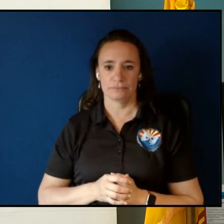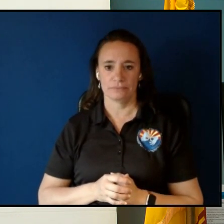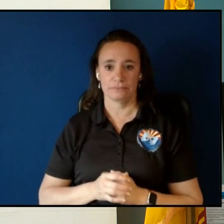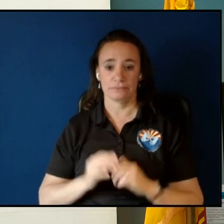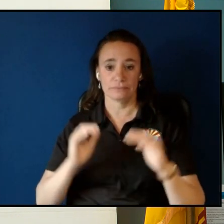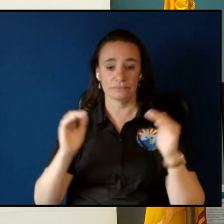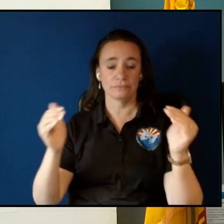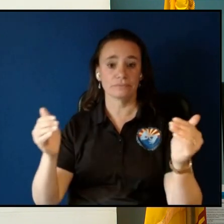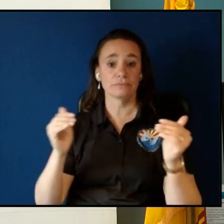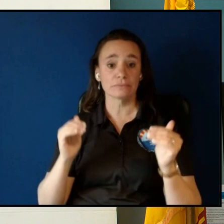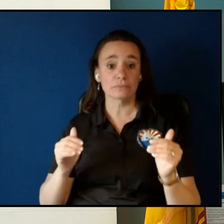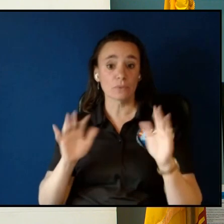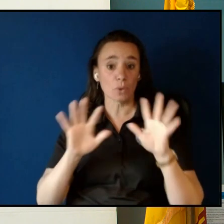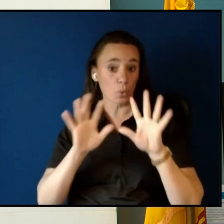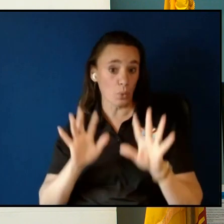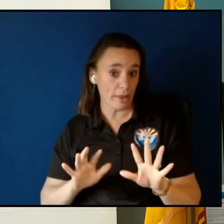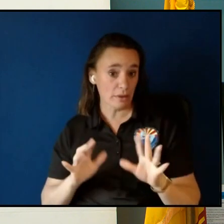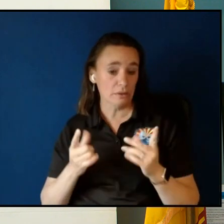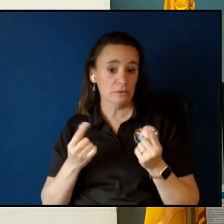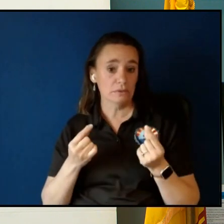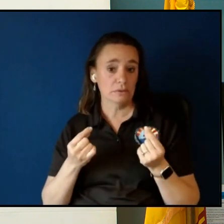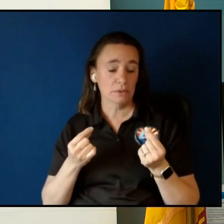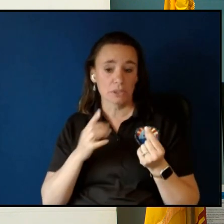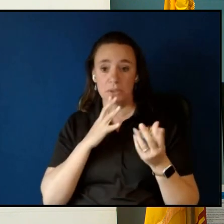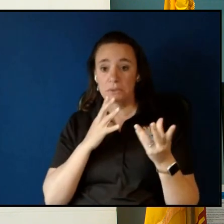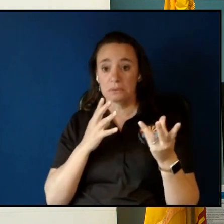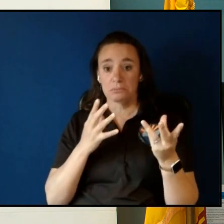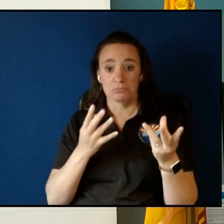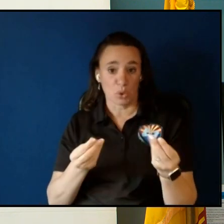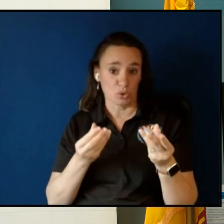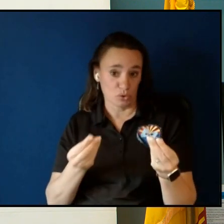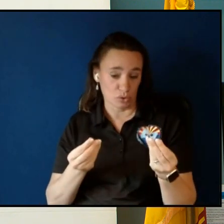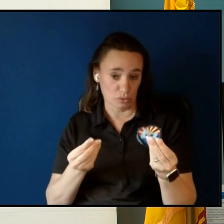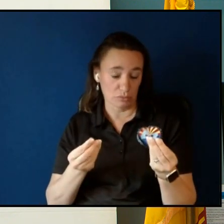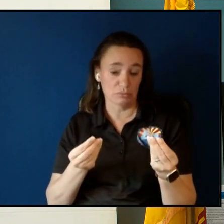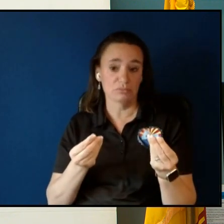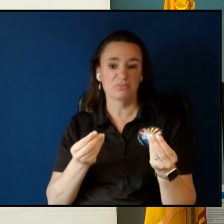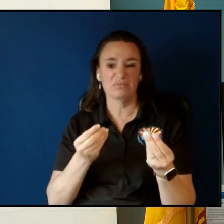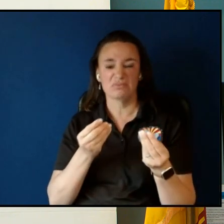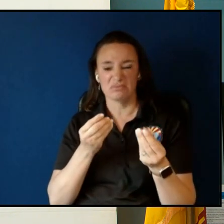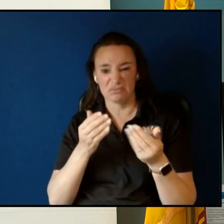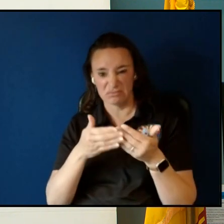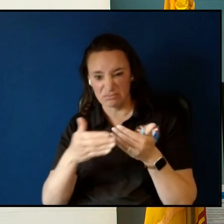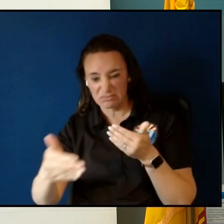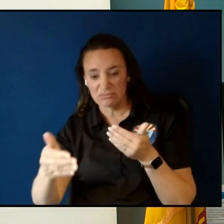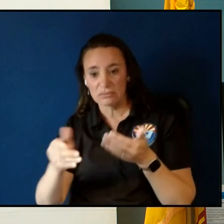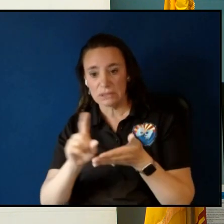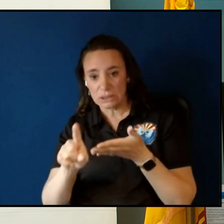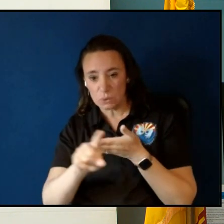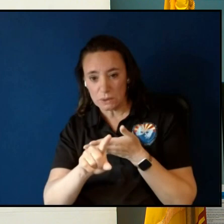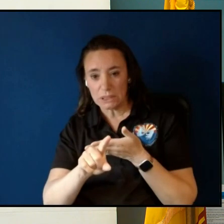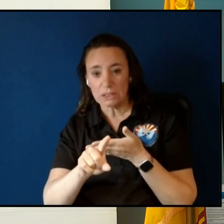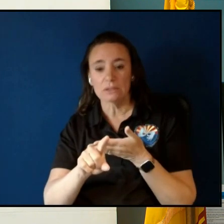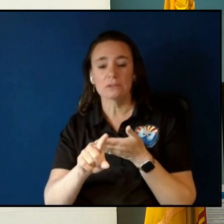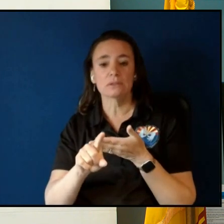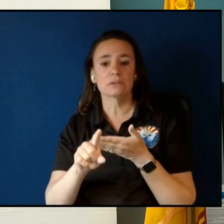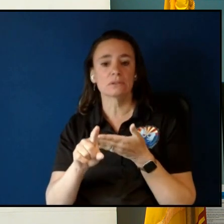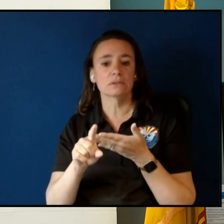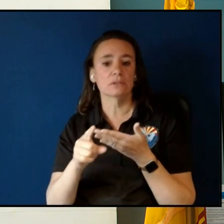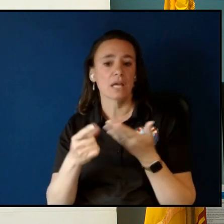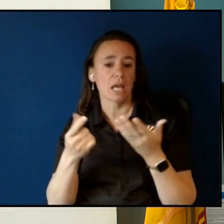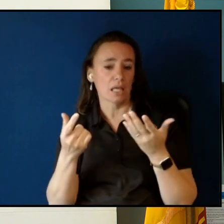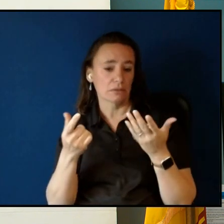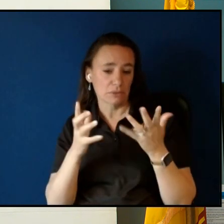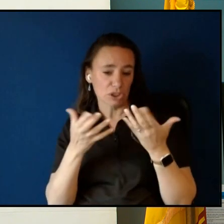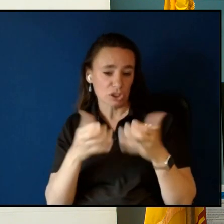So here's our moisture trend going forward through the weekend and into early next week. And here's our precipitation chances.